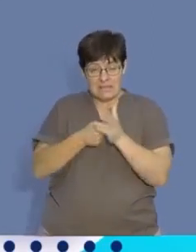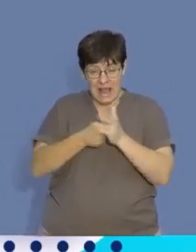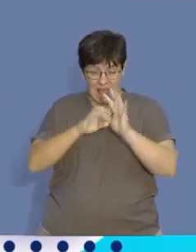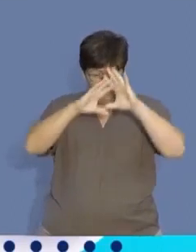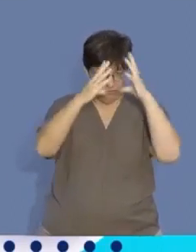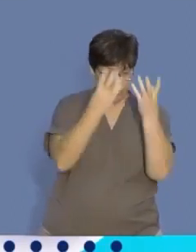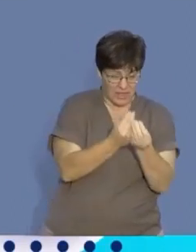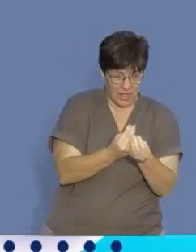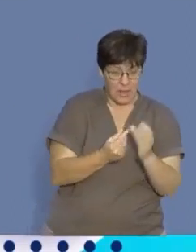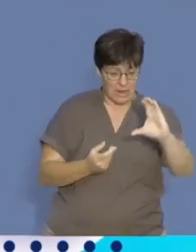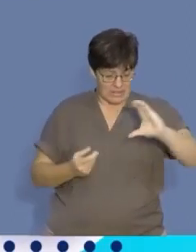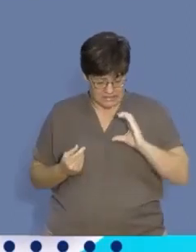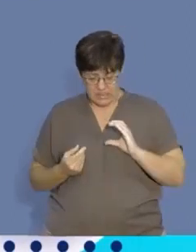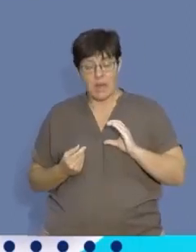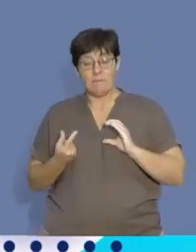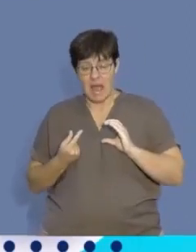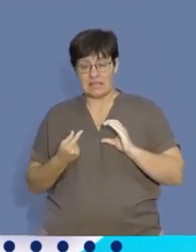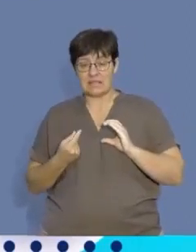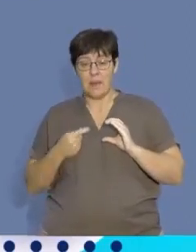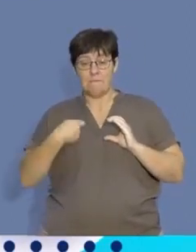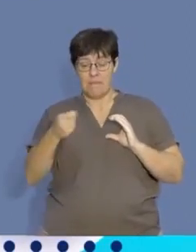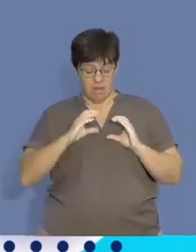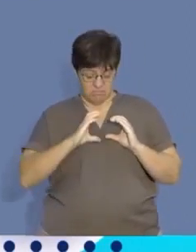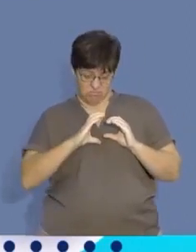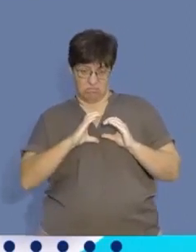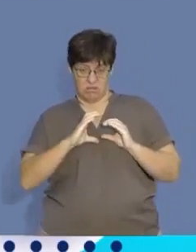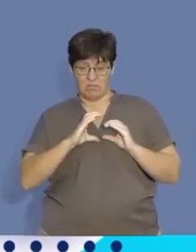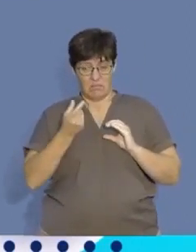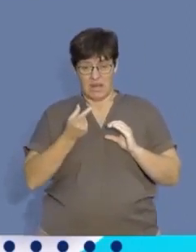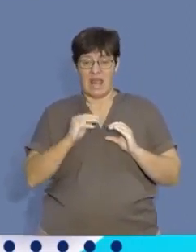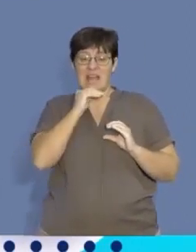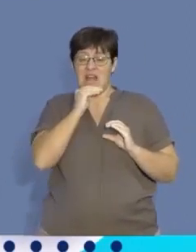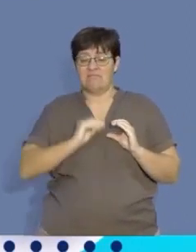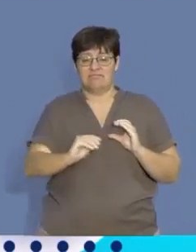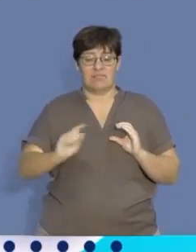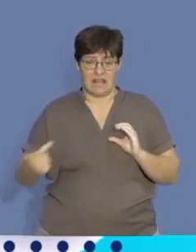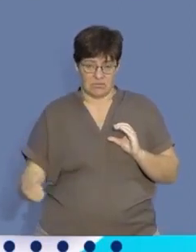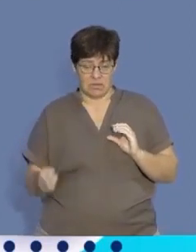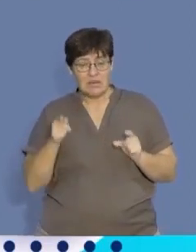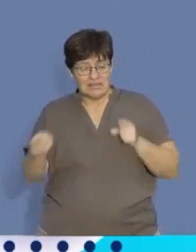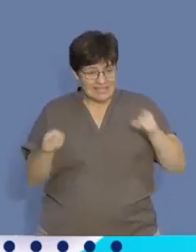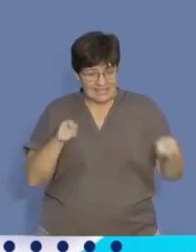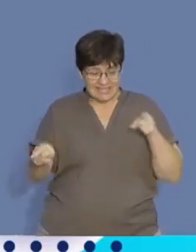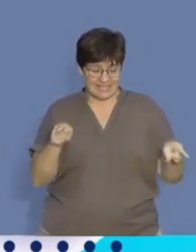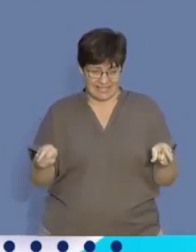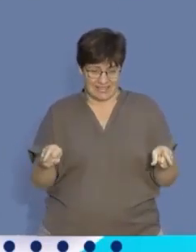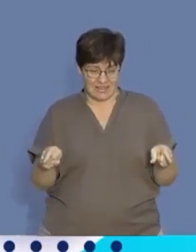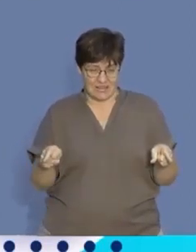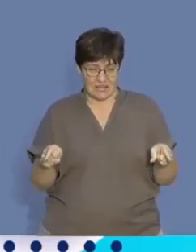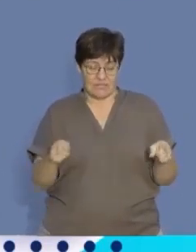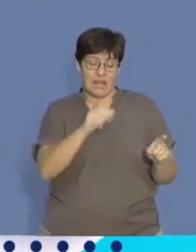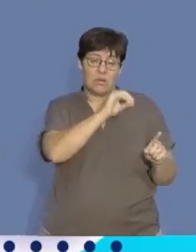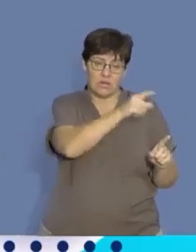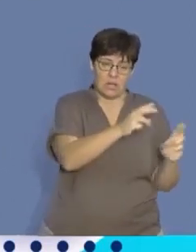to cover total liabilities? So please make sure, guys, you take note of the difference between the